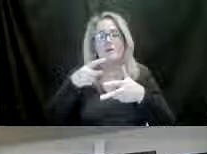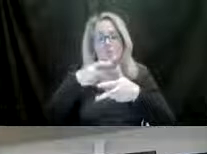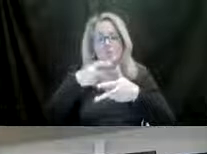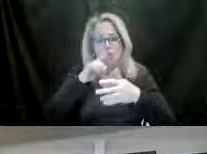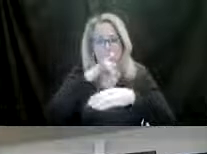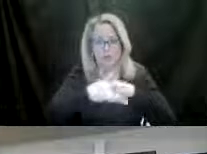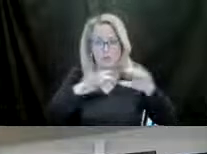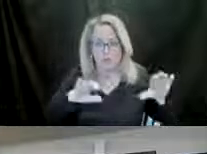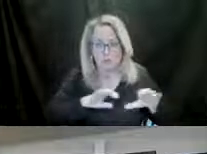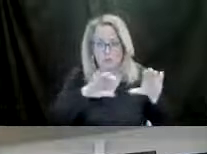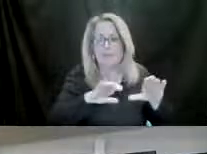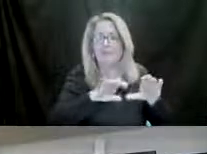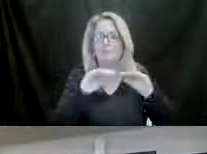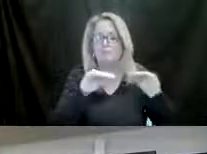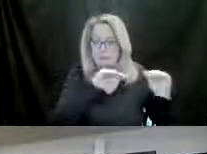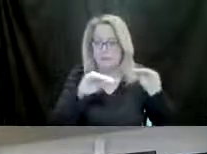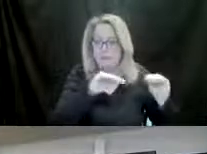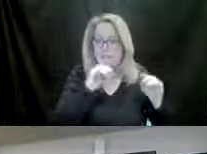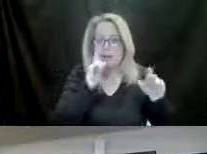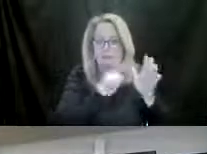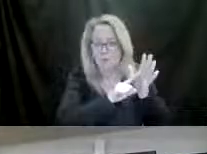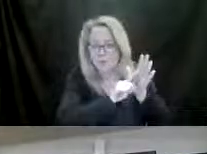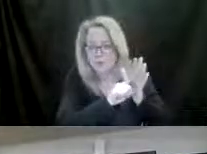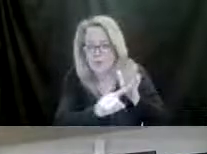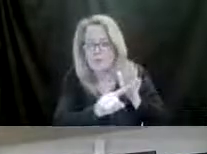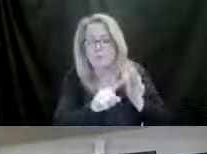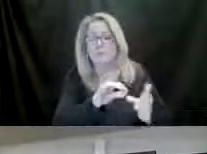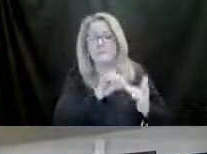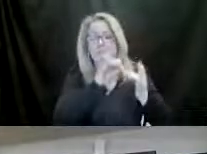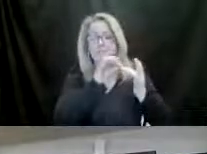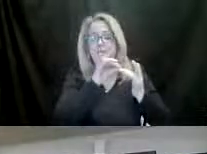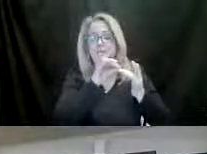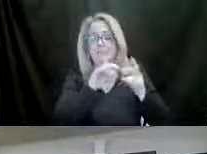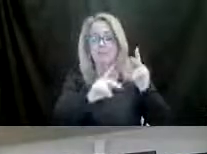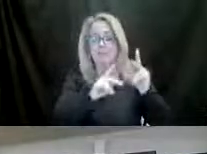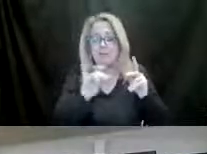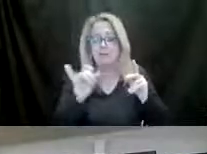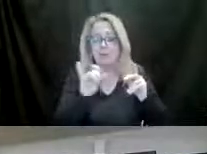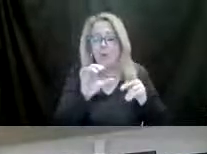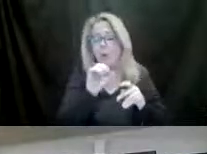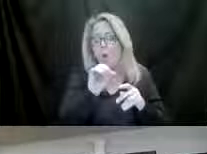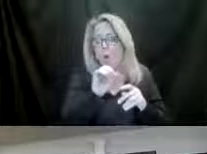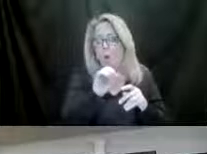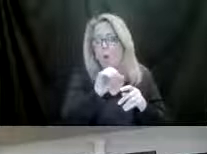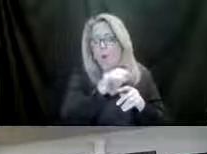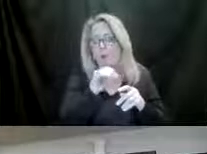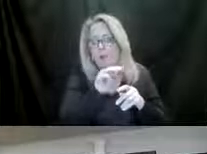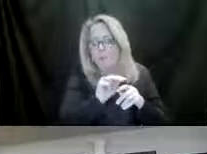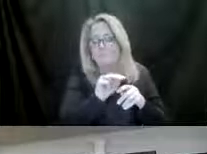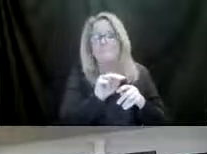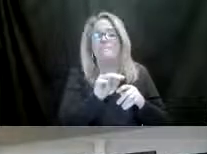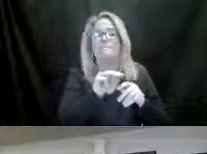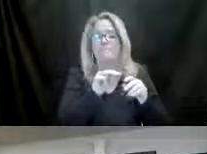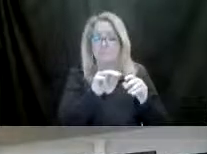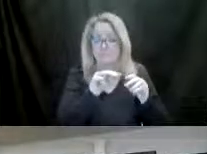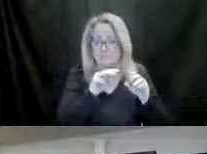and exploration, particularly people like O&M specialists, orientation mobility specialists,